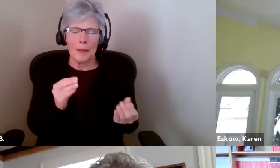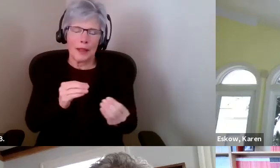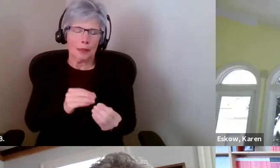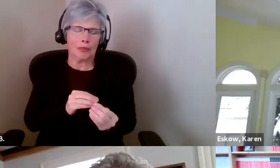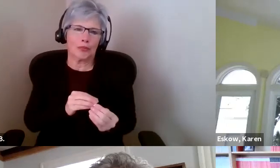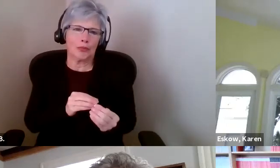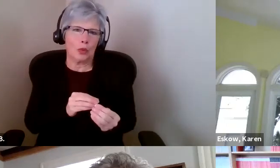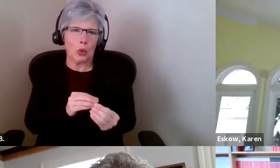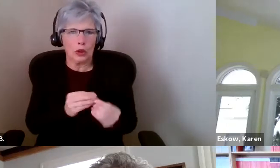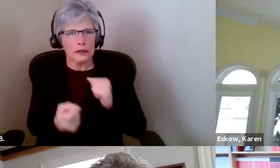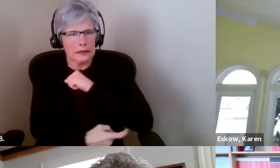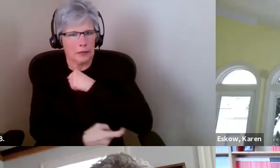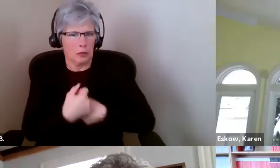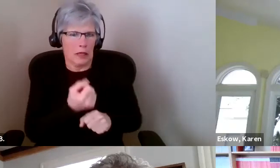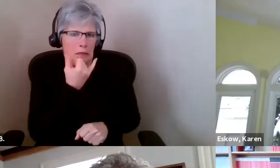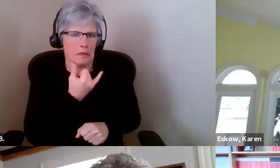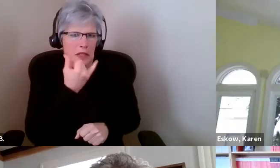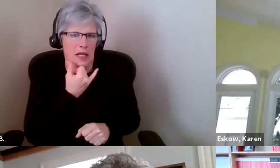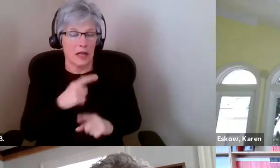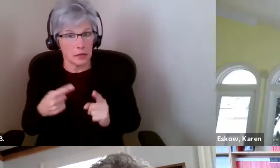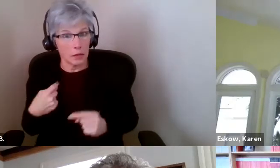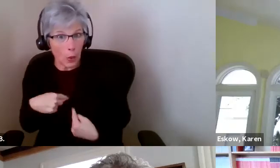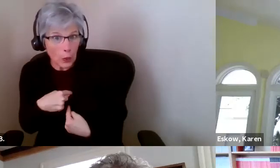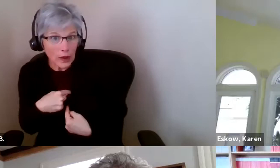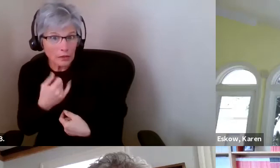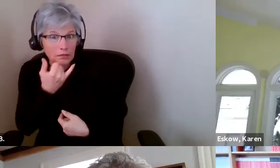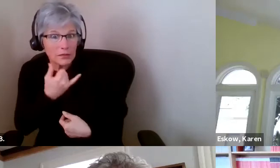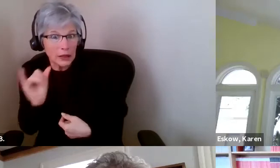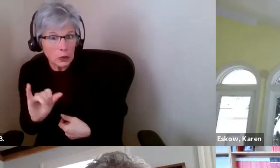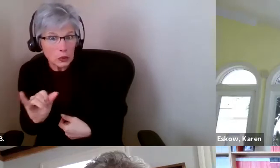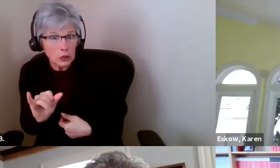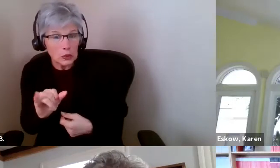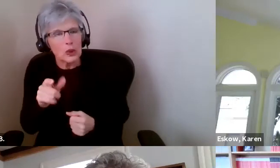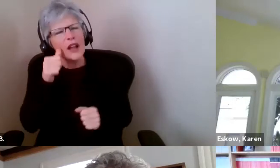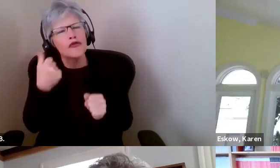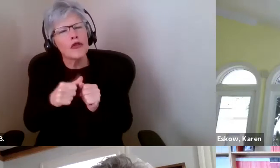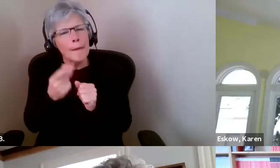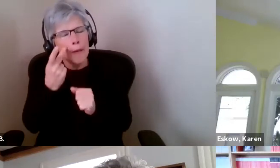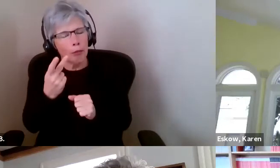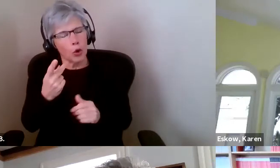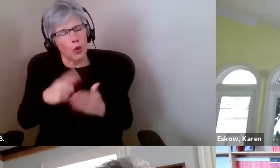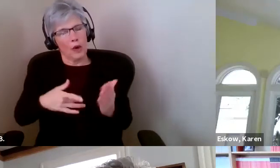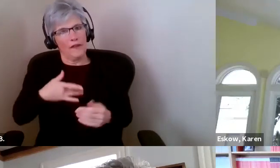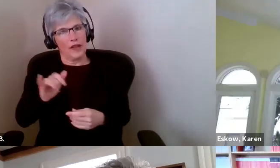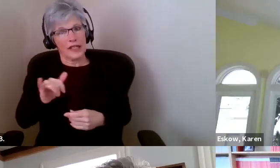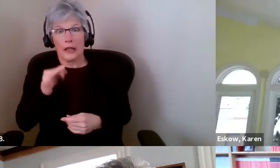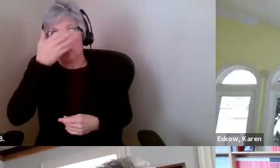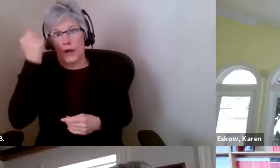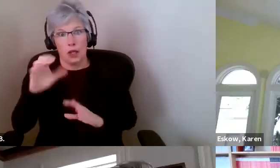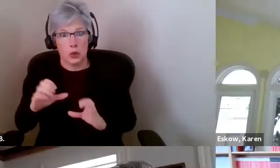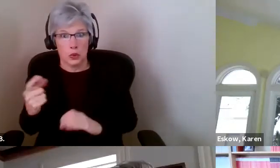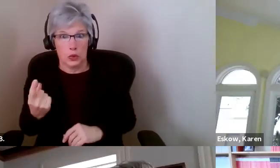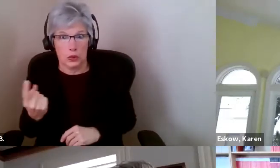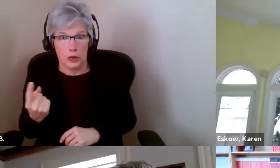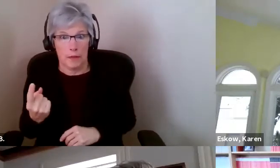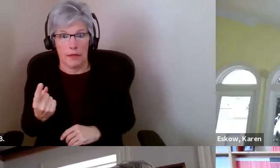from that either. And remember what it feels like when you've forgotten to do something proper. Maybe you were at the grocery store and someone felt you were